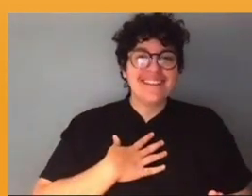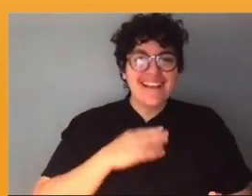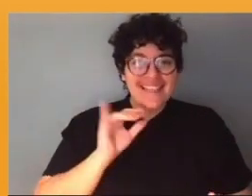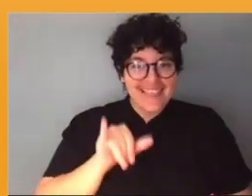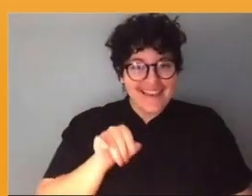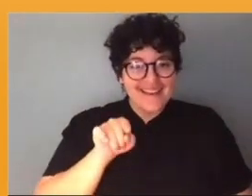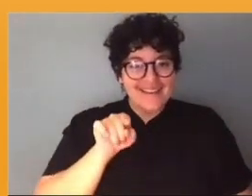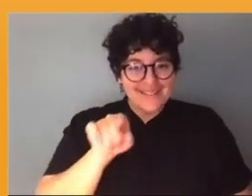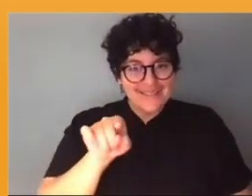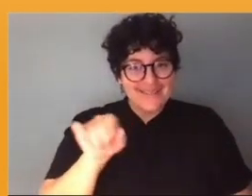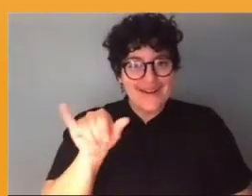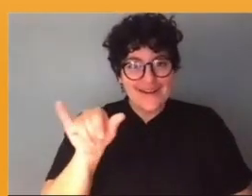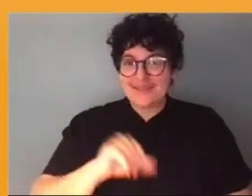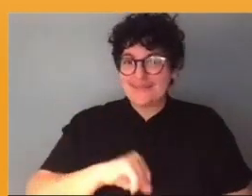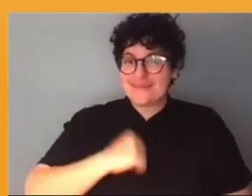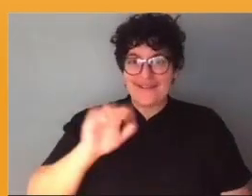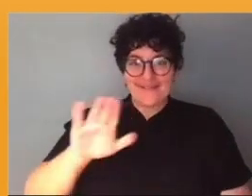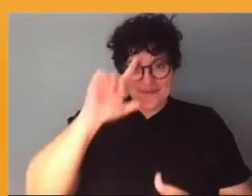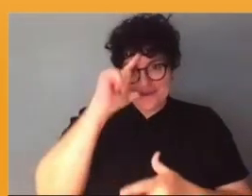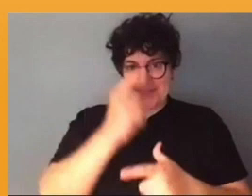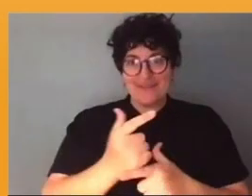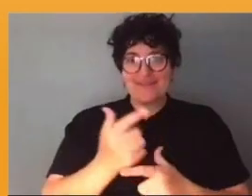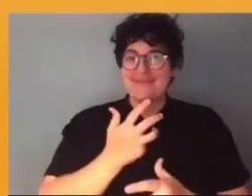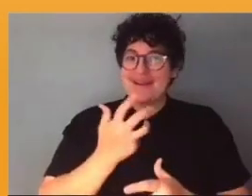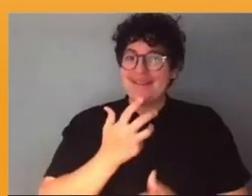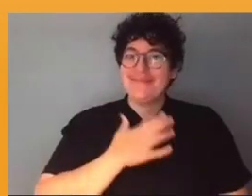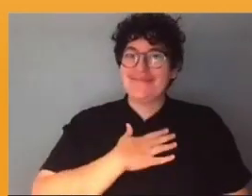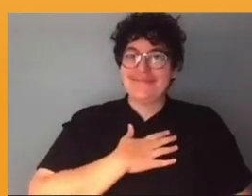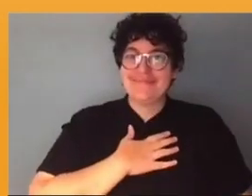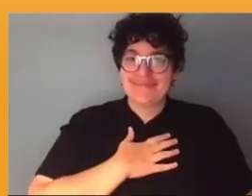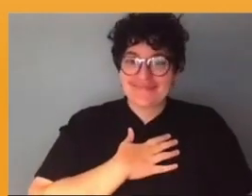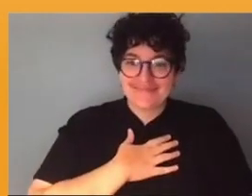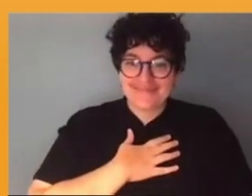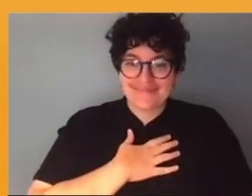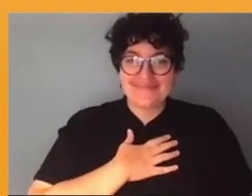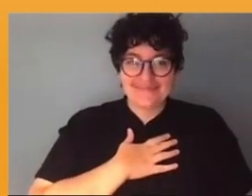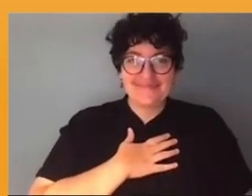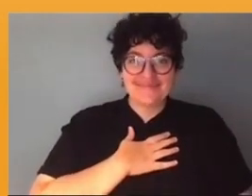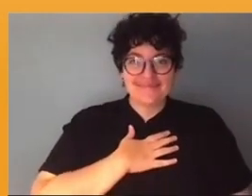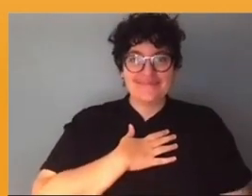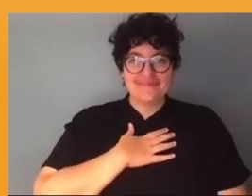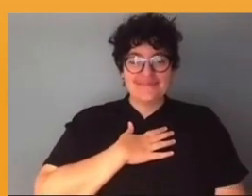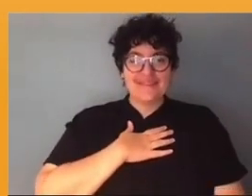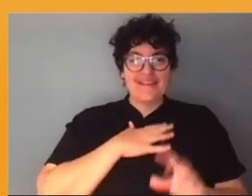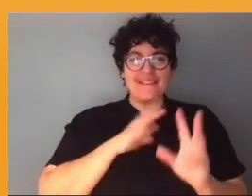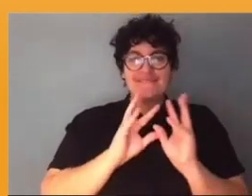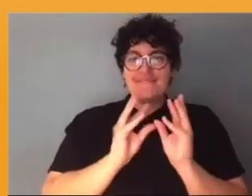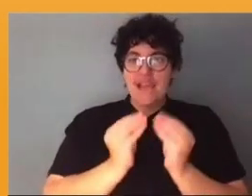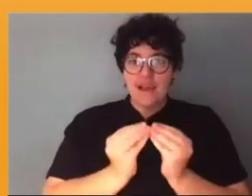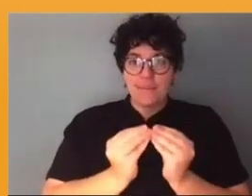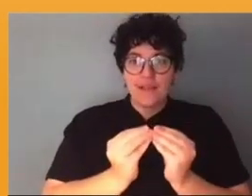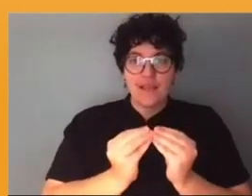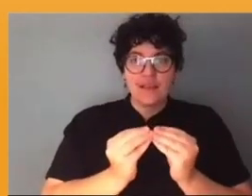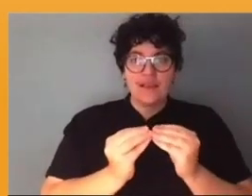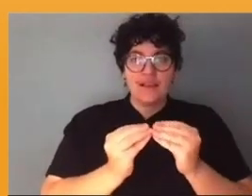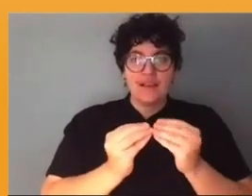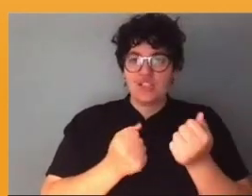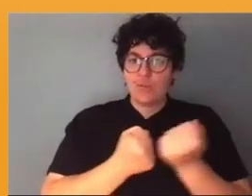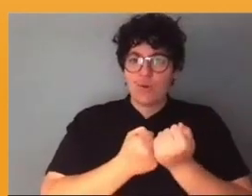of your brothers. The family support is very,